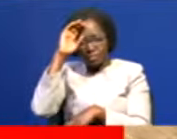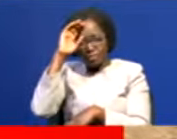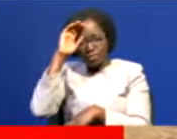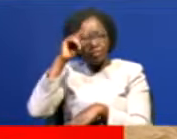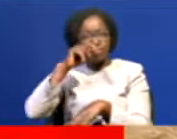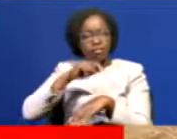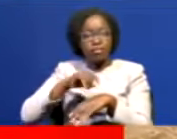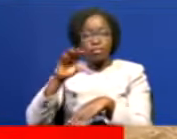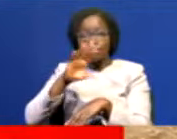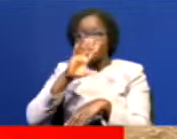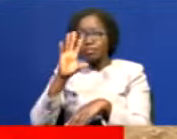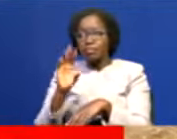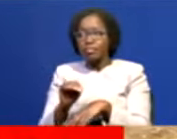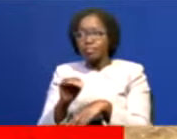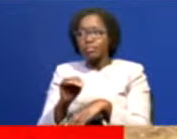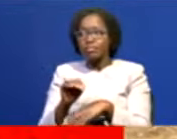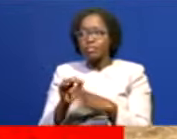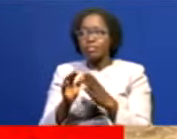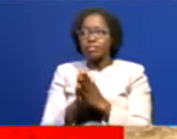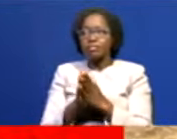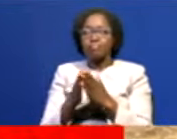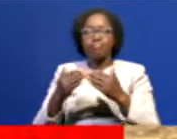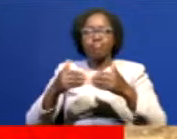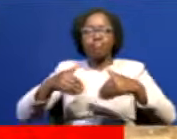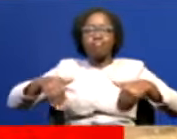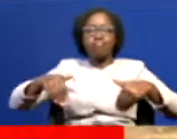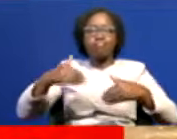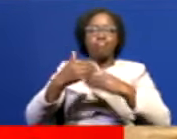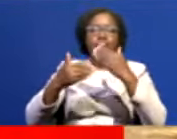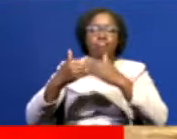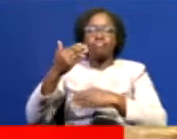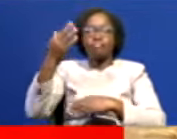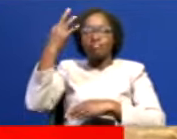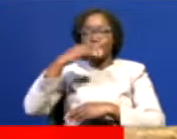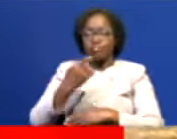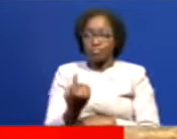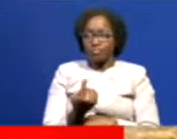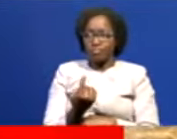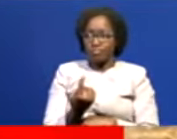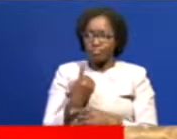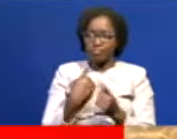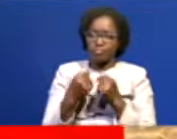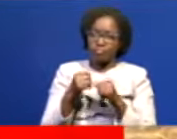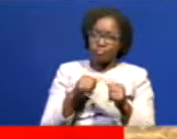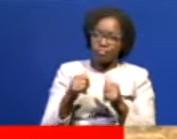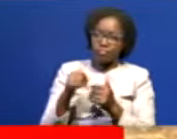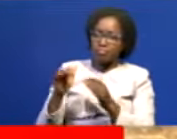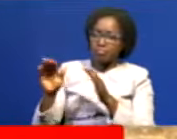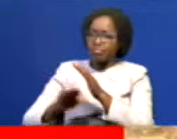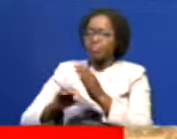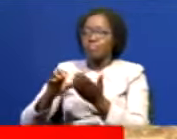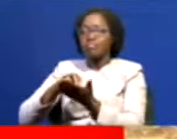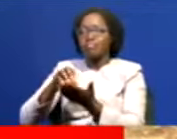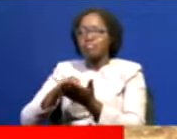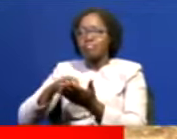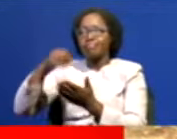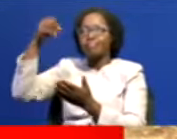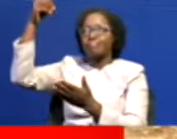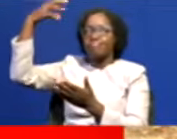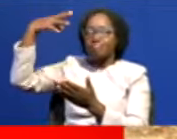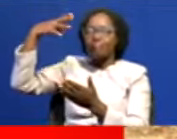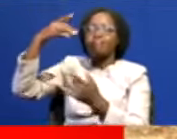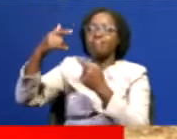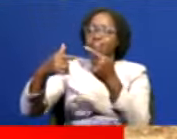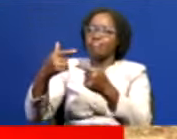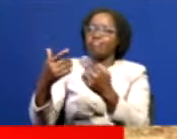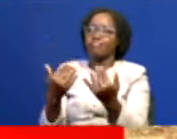this budget, we saw the horizontal infrastructure of phase one. That was what I was talking about, the substation, the electricity that is